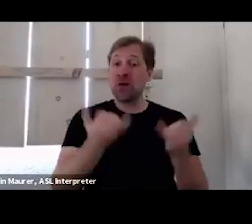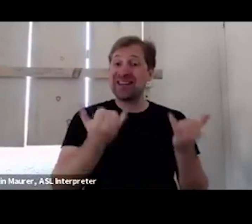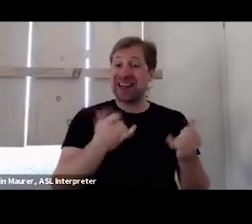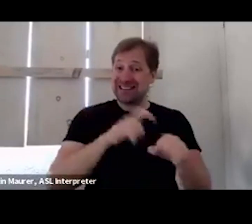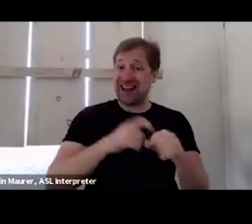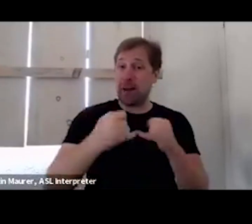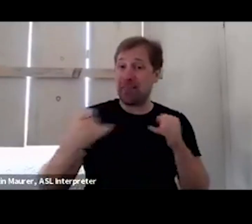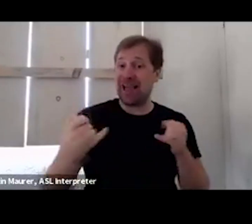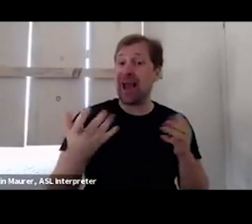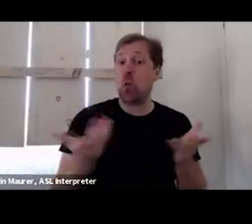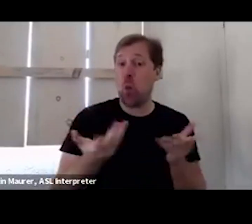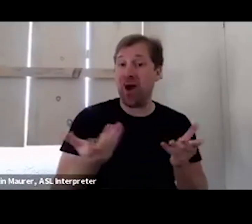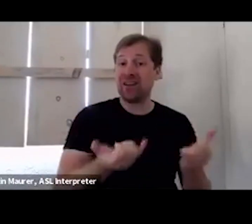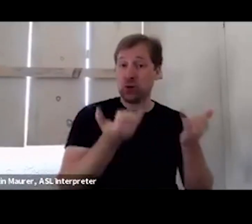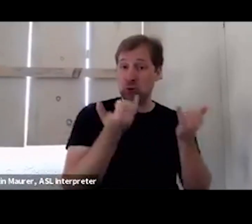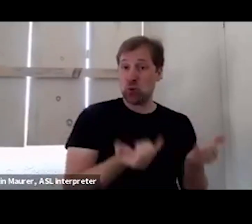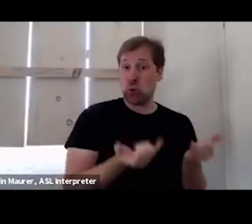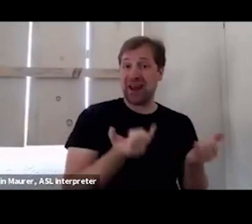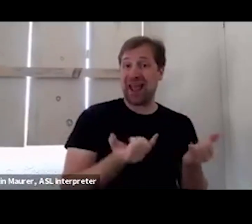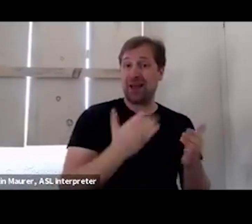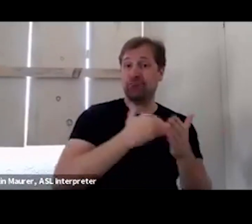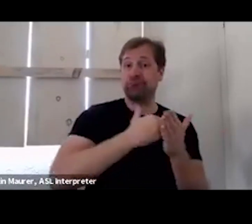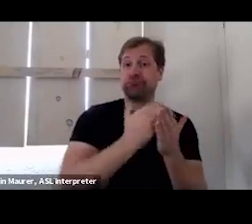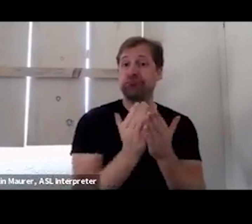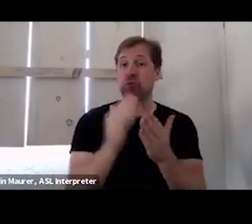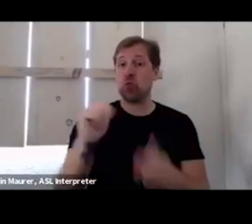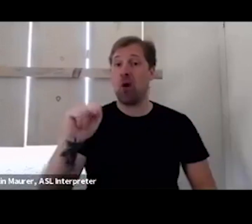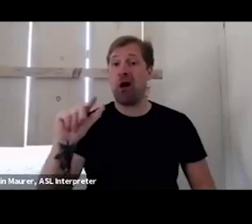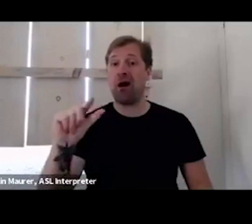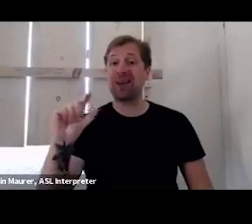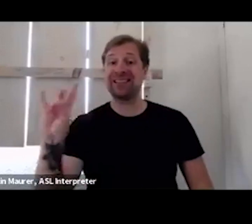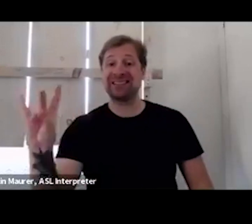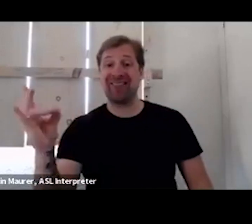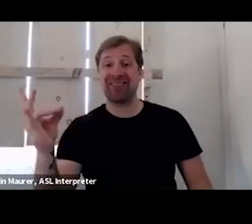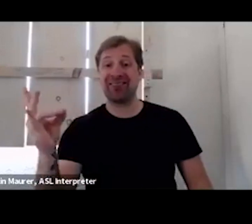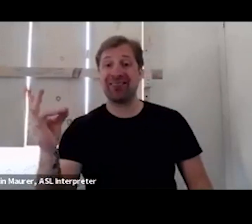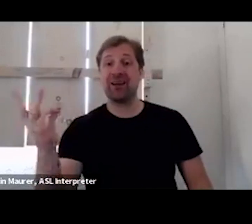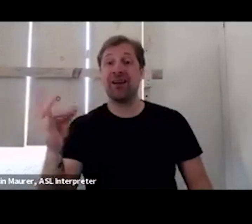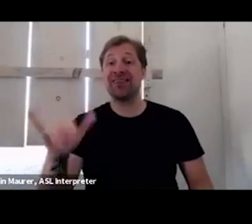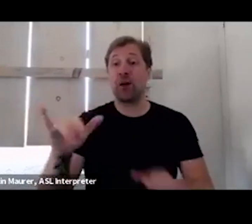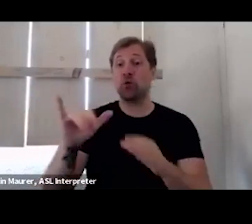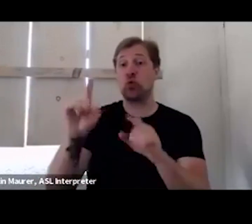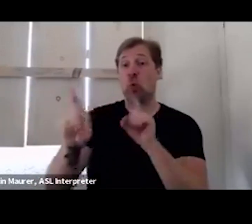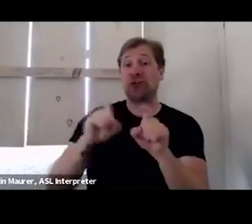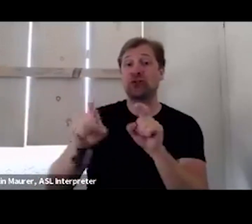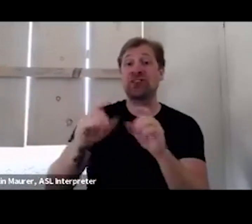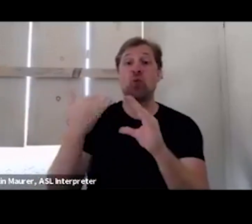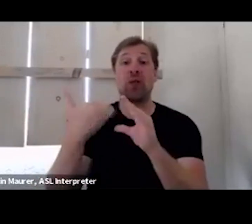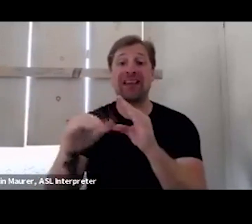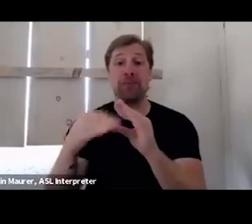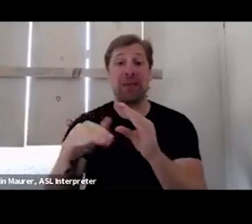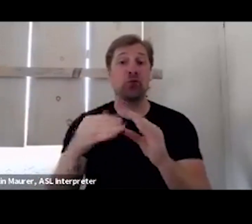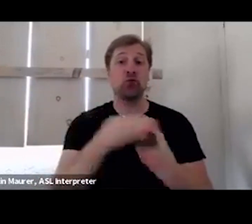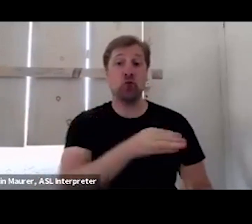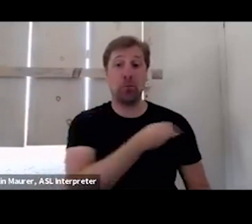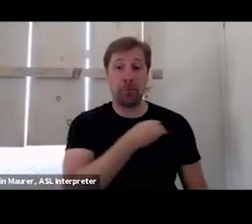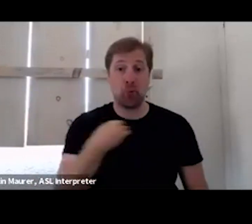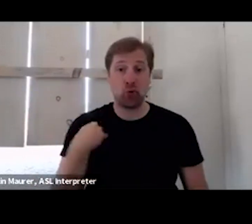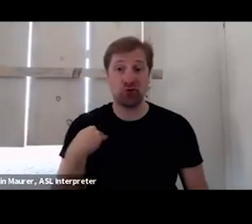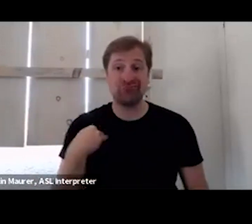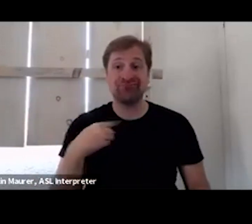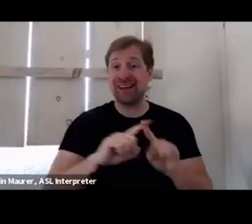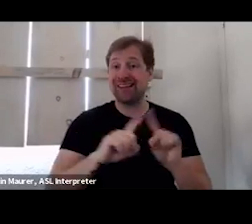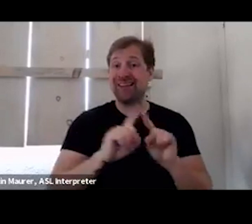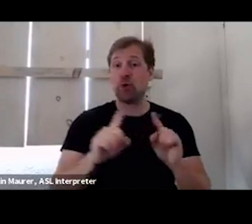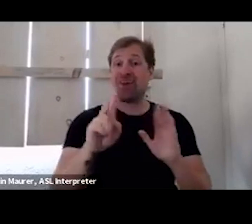through August 7th, frequently asked questions will be emailed to members, and videos of different